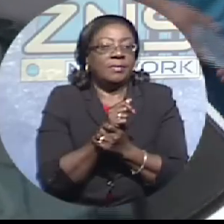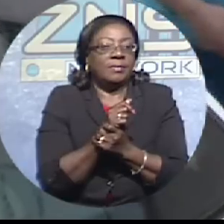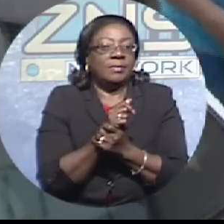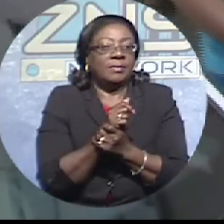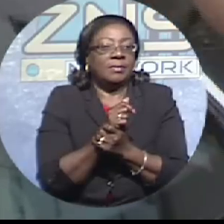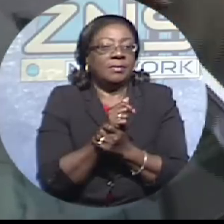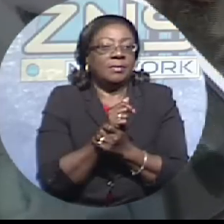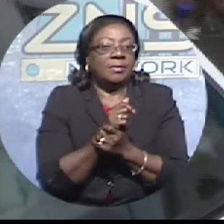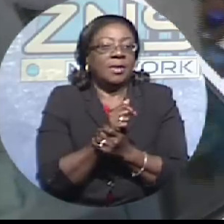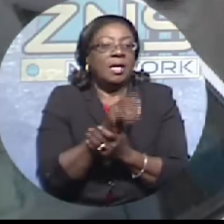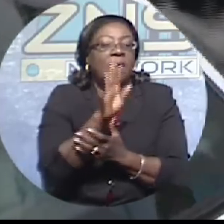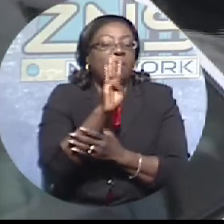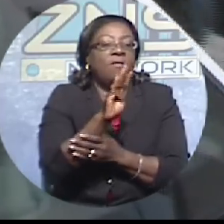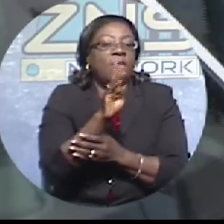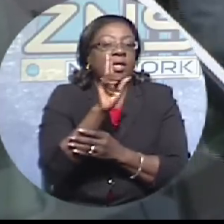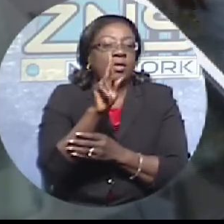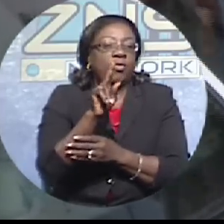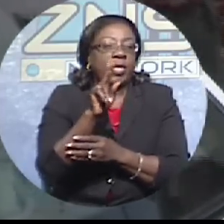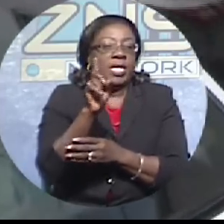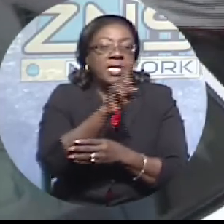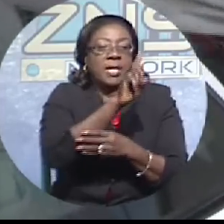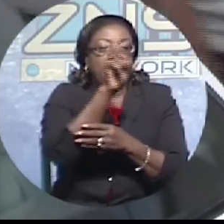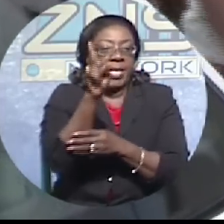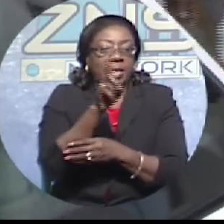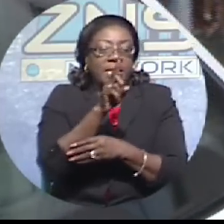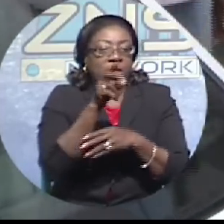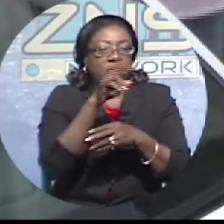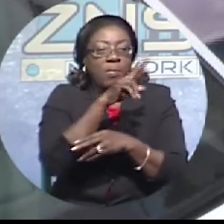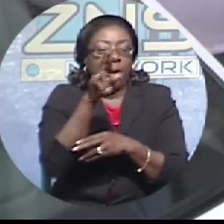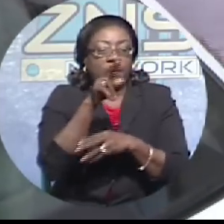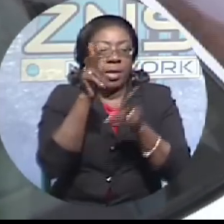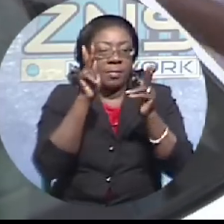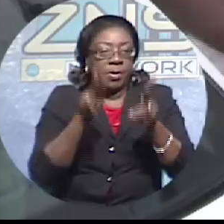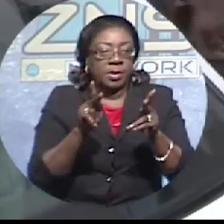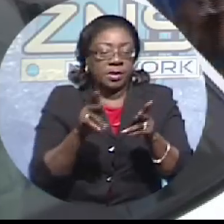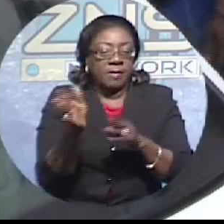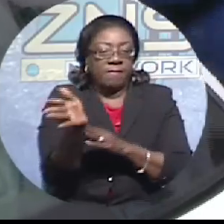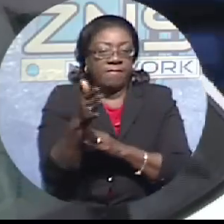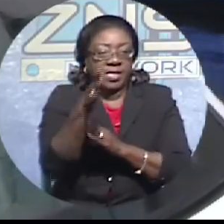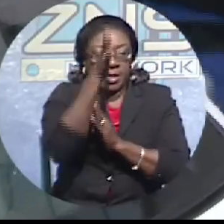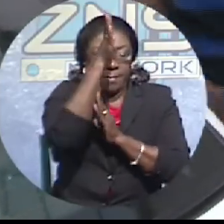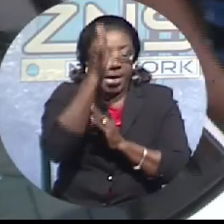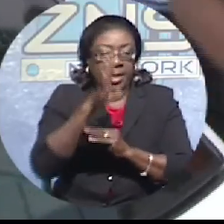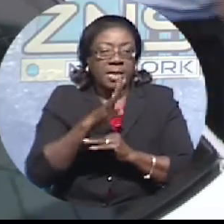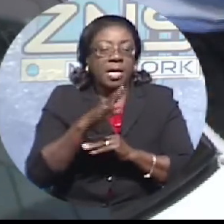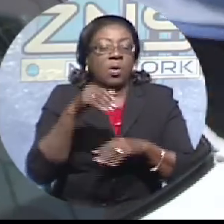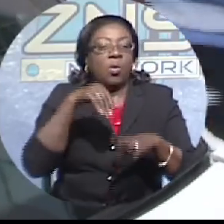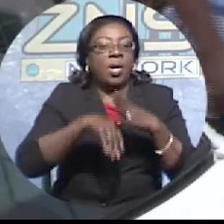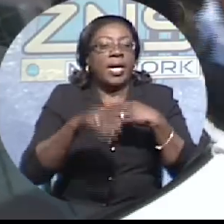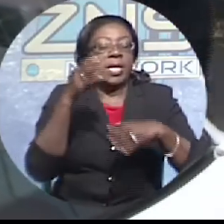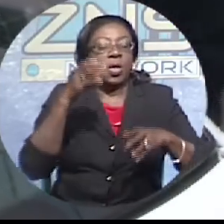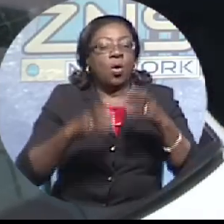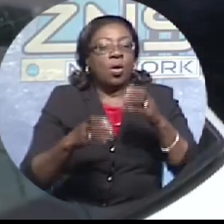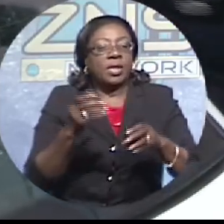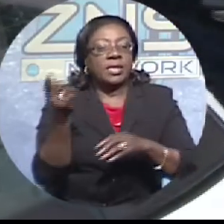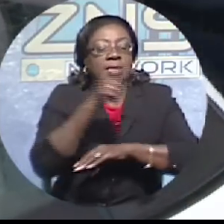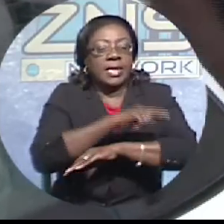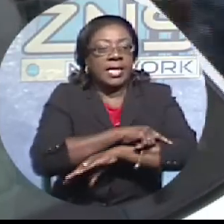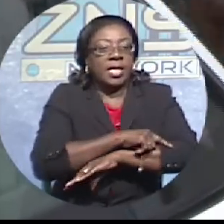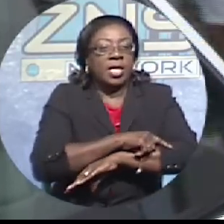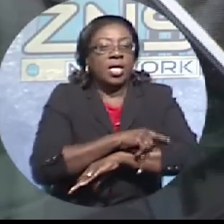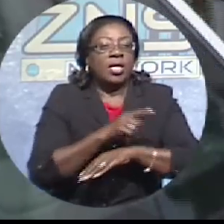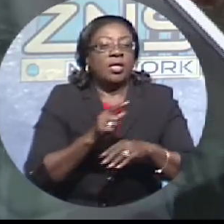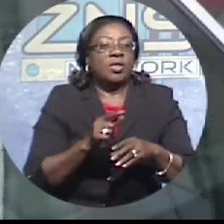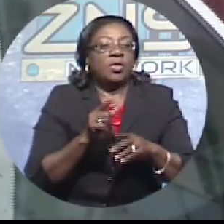Well, 43 Dominican nationals appeared in the magistrate's court today to answer 6 counts related to illegal fishing in Bahamian waters. They